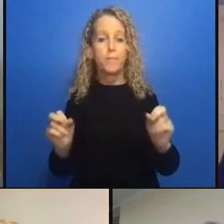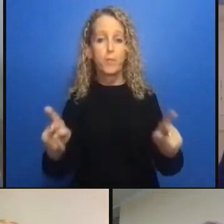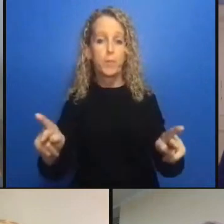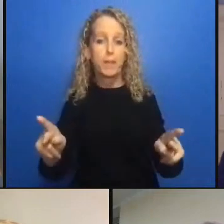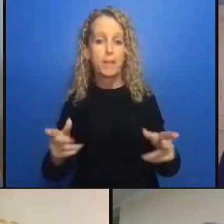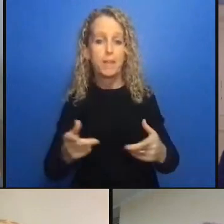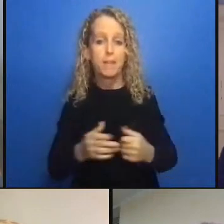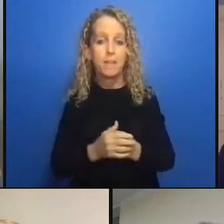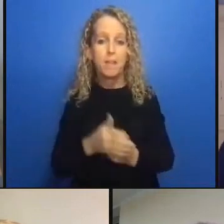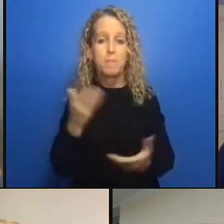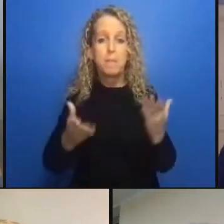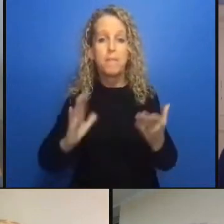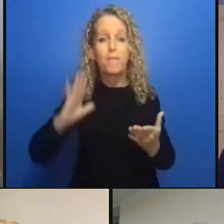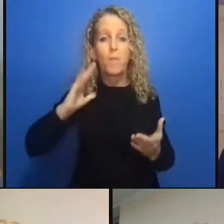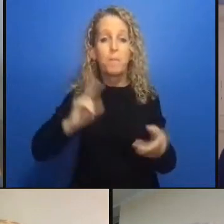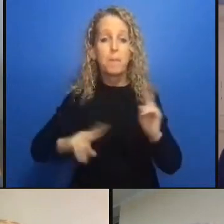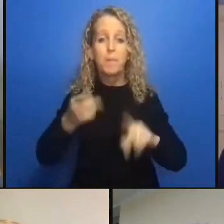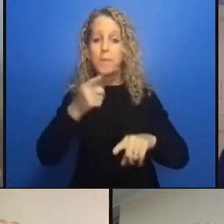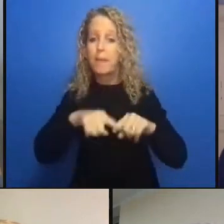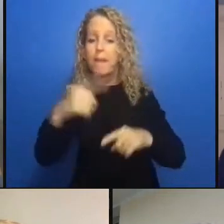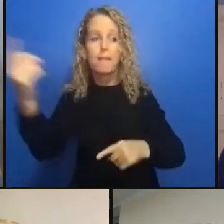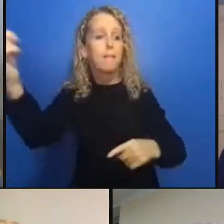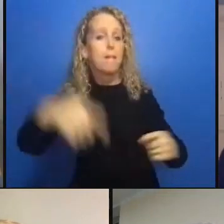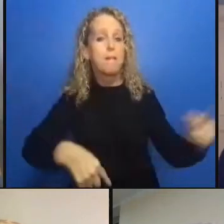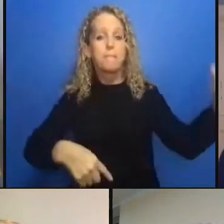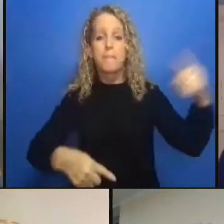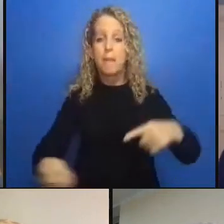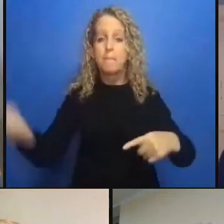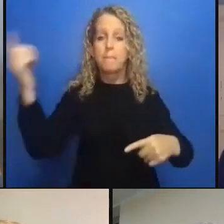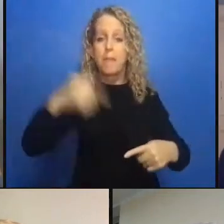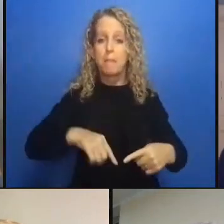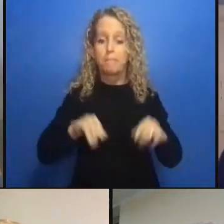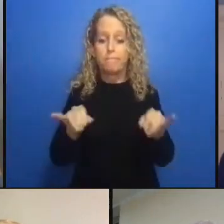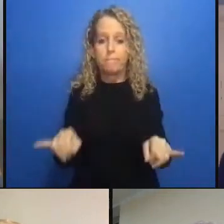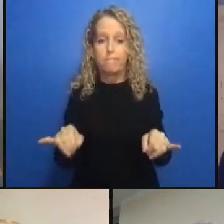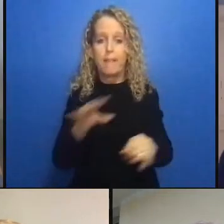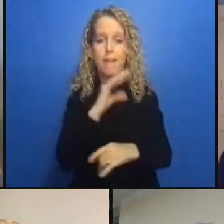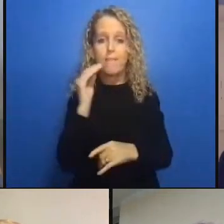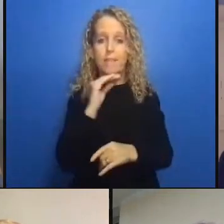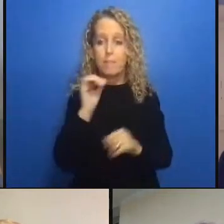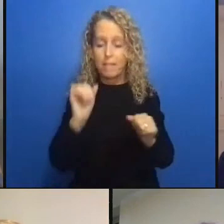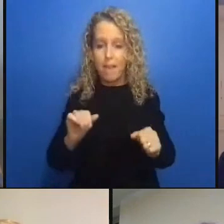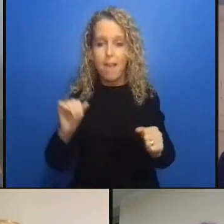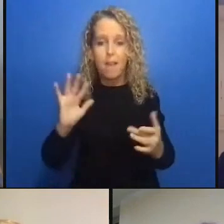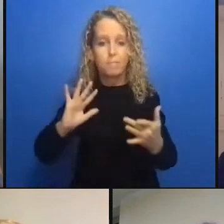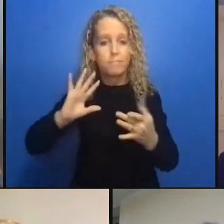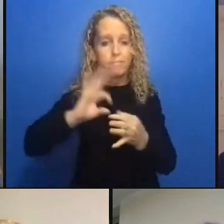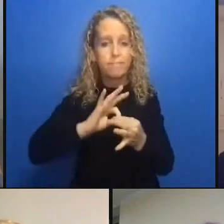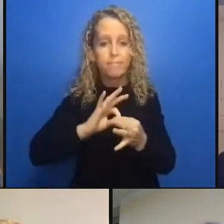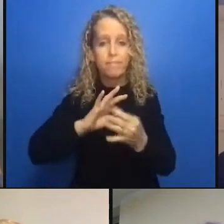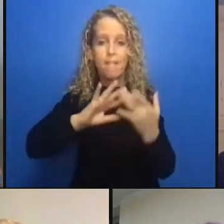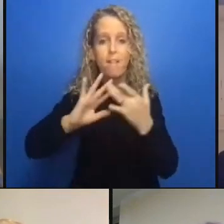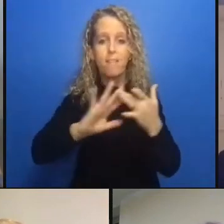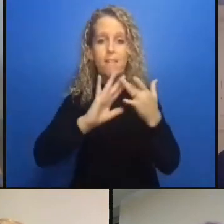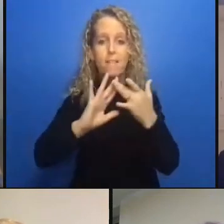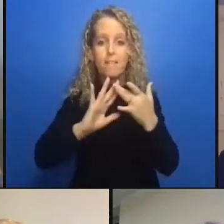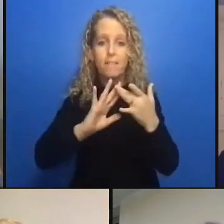you know, and spend all, you know, a whole bunch of time here in Halifax. So I think there are huge